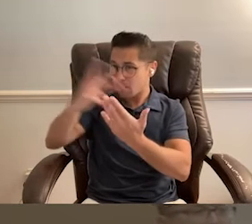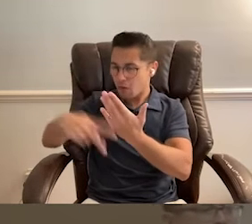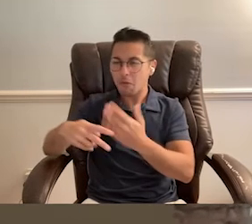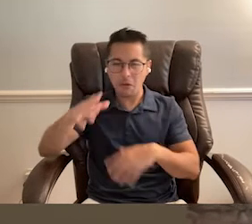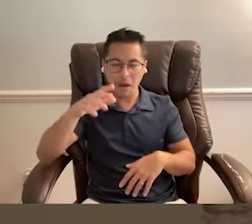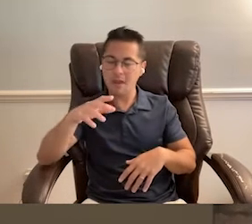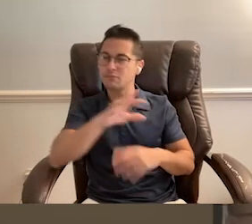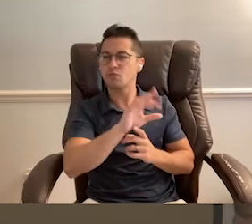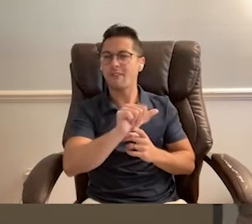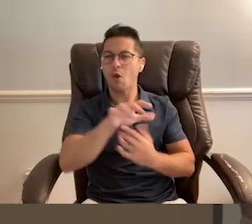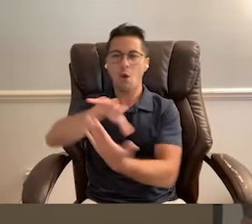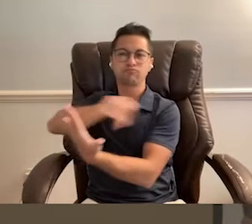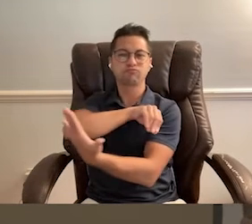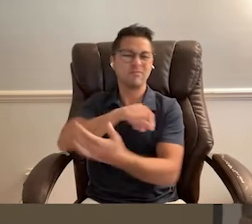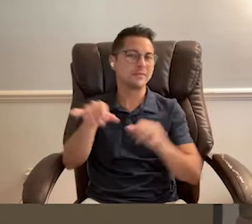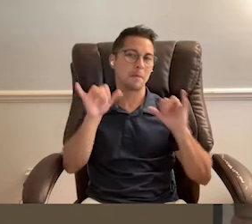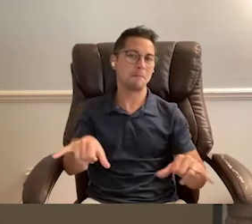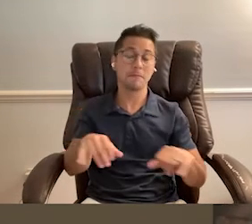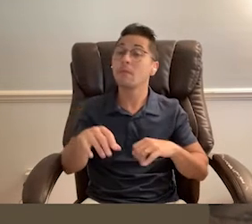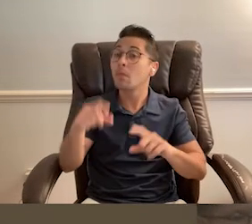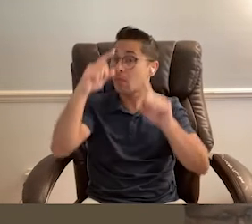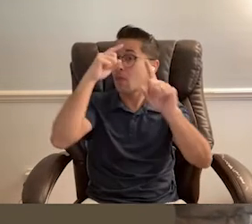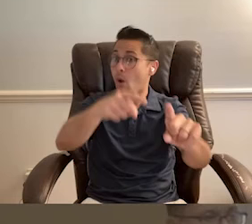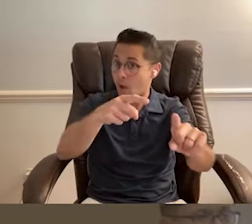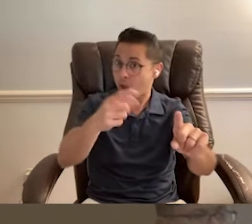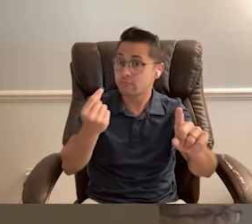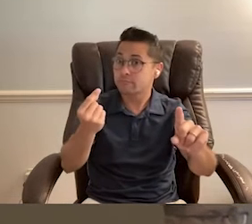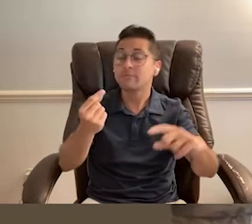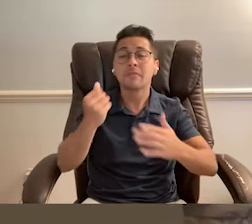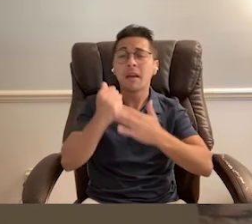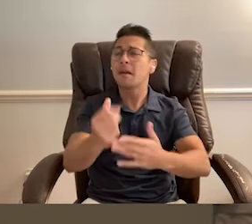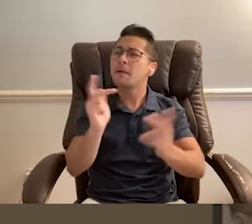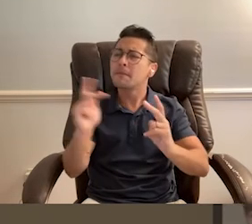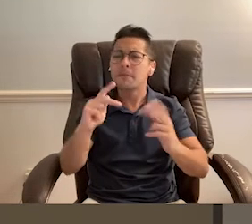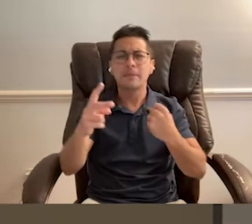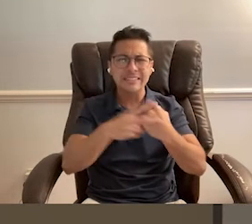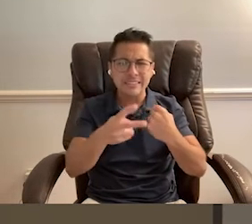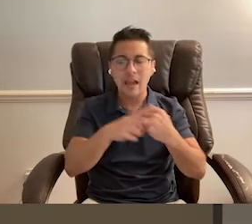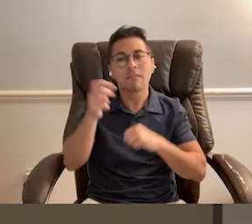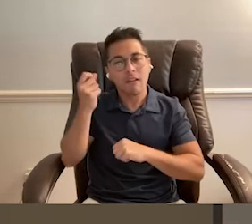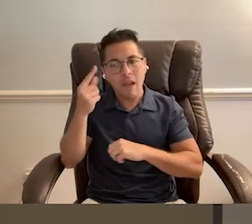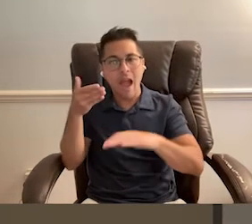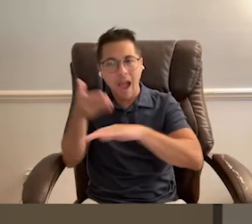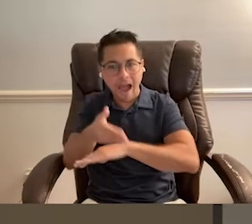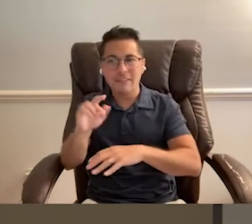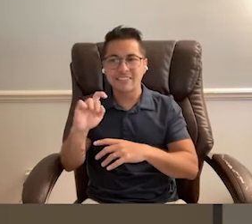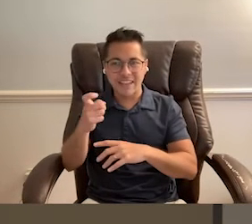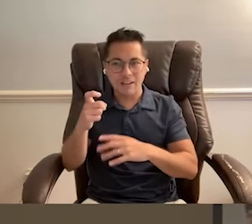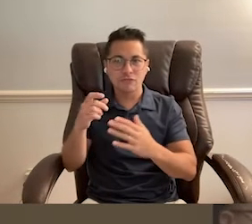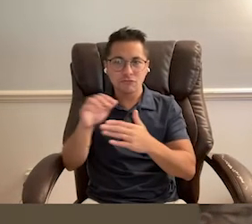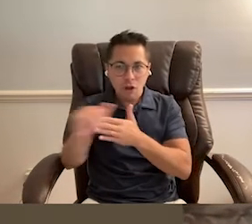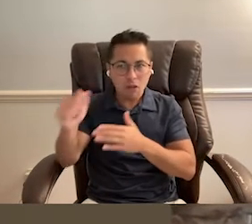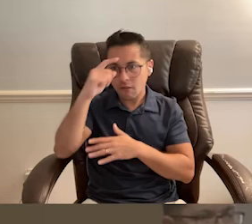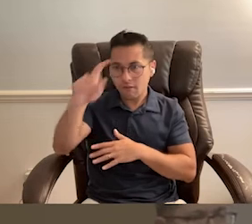the goal of these accounts is to help individuals to save after-tax dollars for a variety of expenditures to